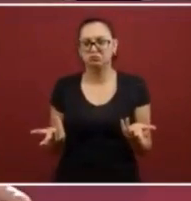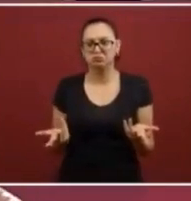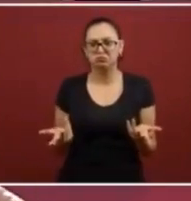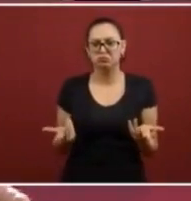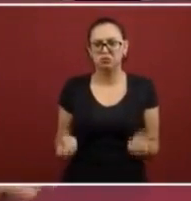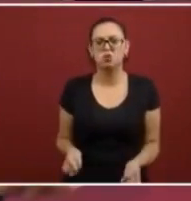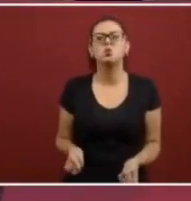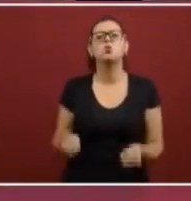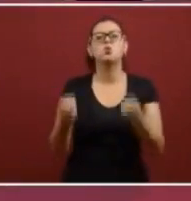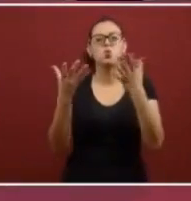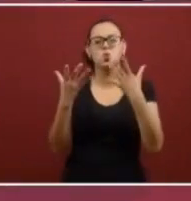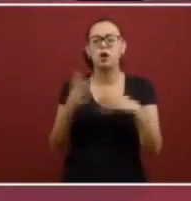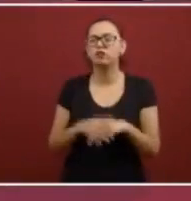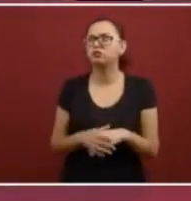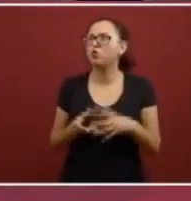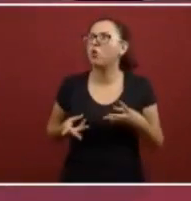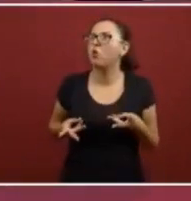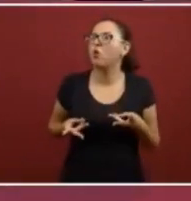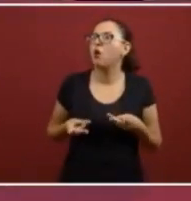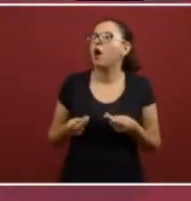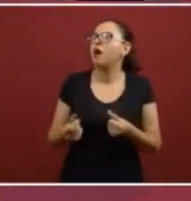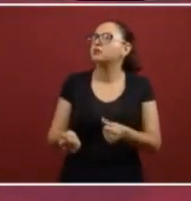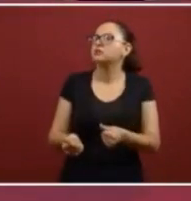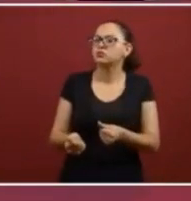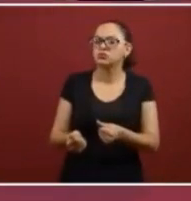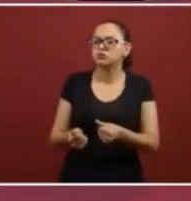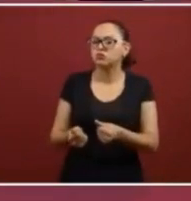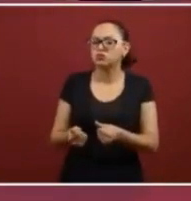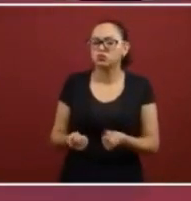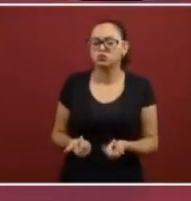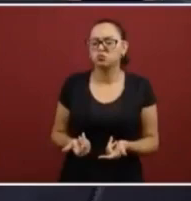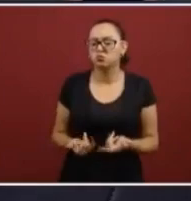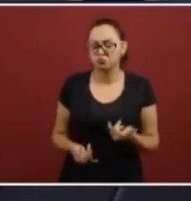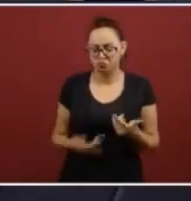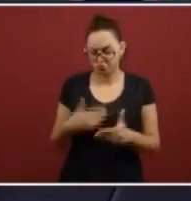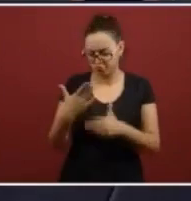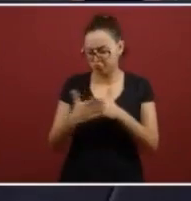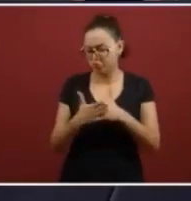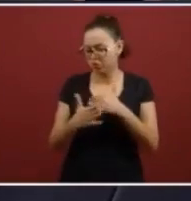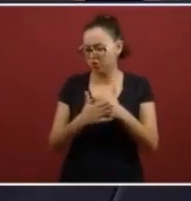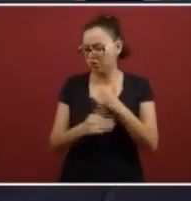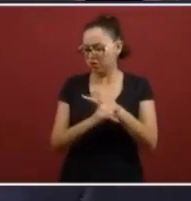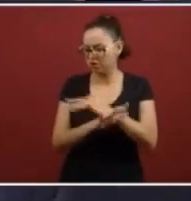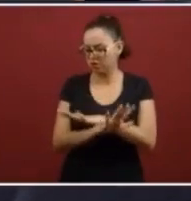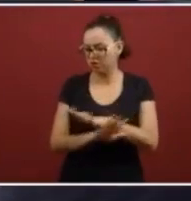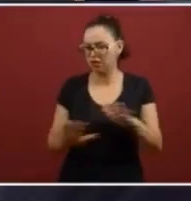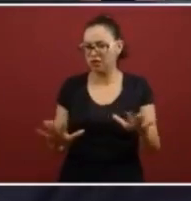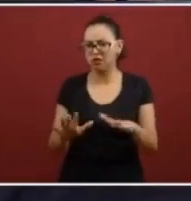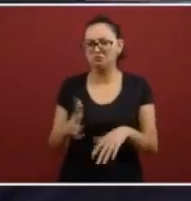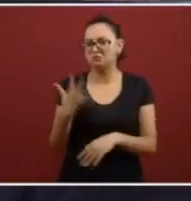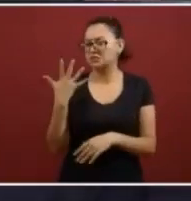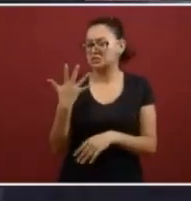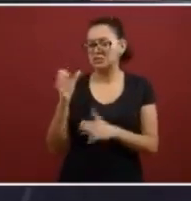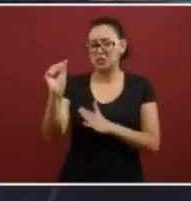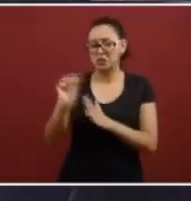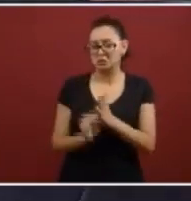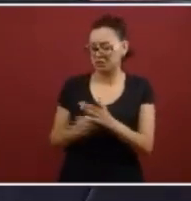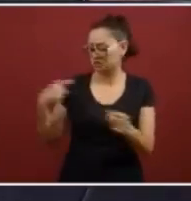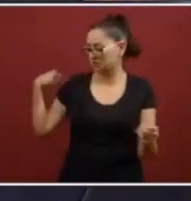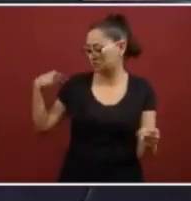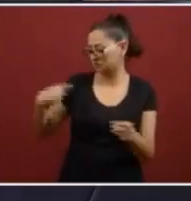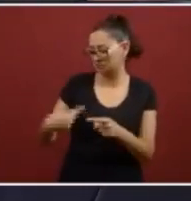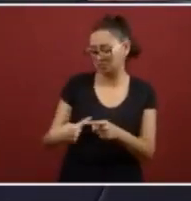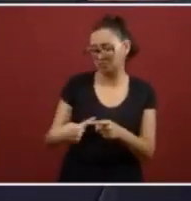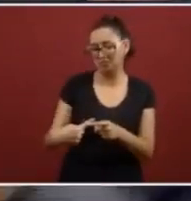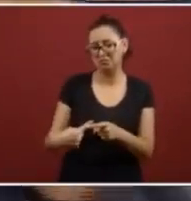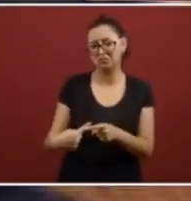gastar? how much ¿Cuánto can we hemos spend? gastado? How much have we Lo voy a spent? informar. En 5 o 6 meses de gobierno In